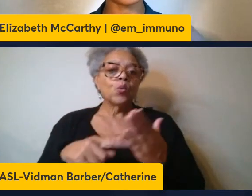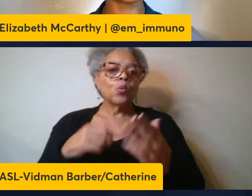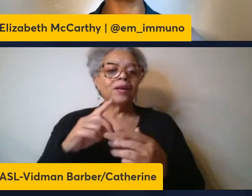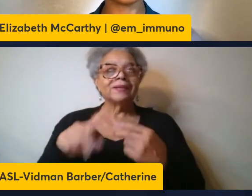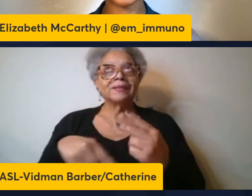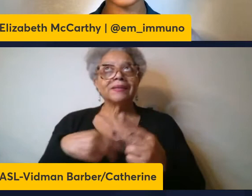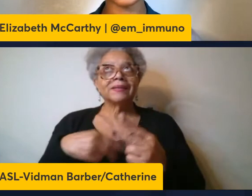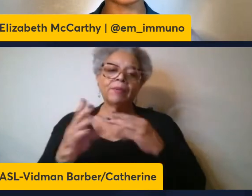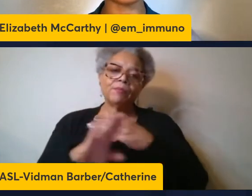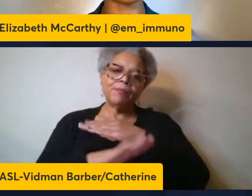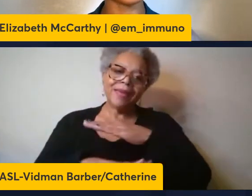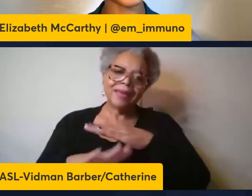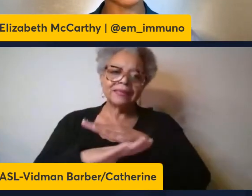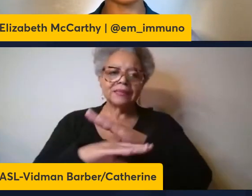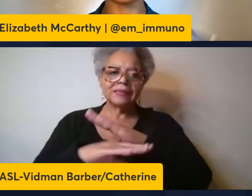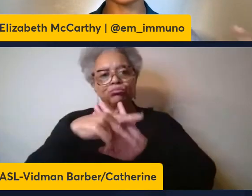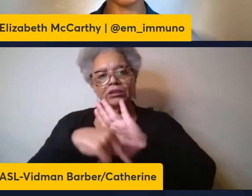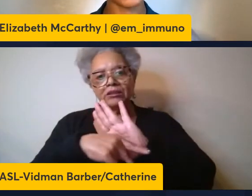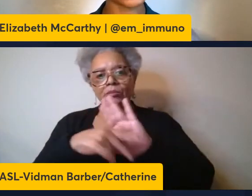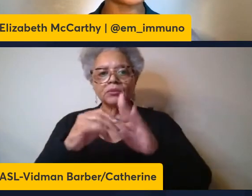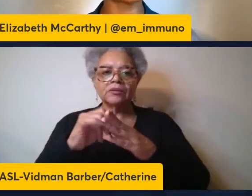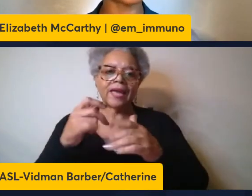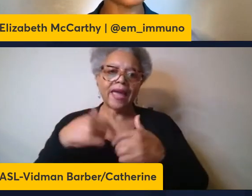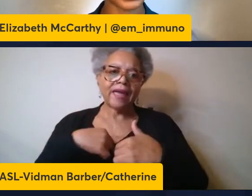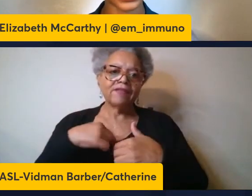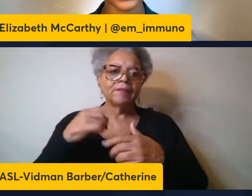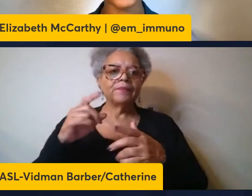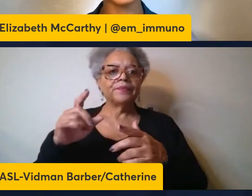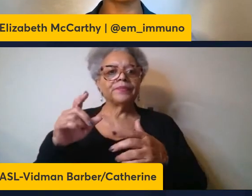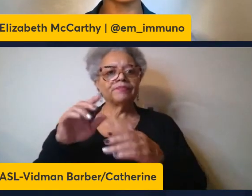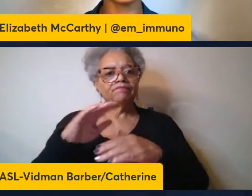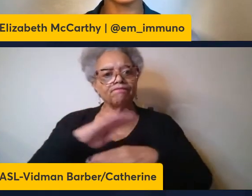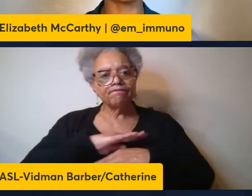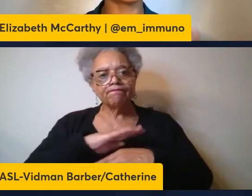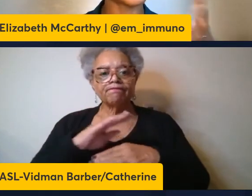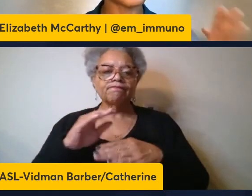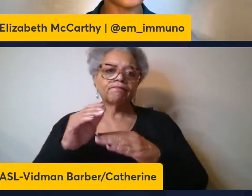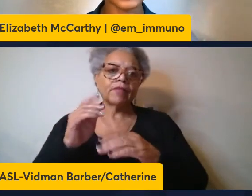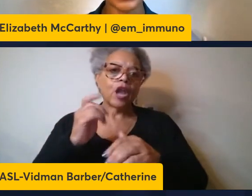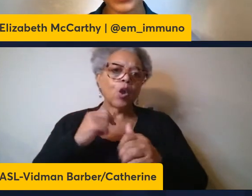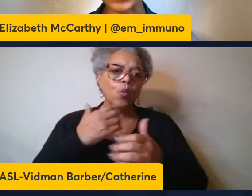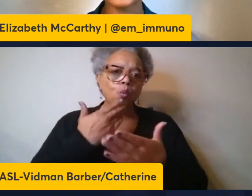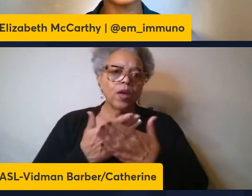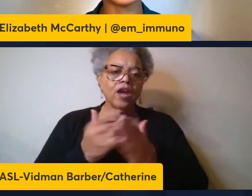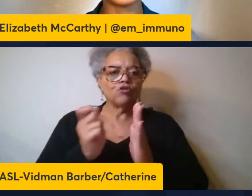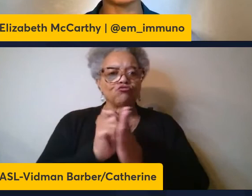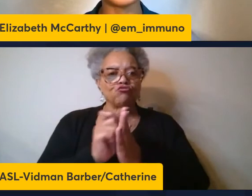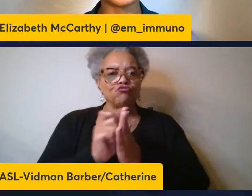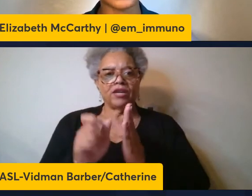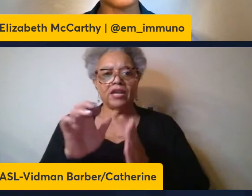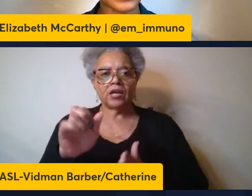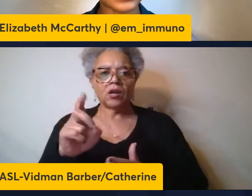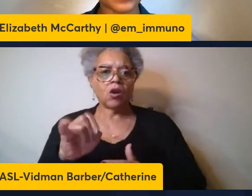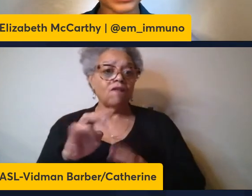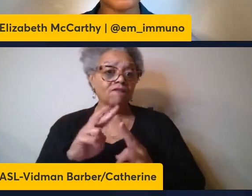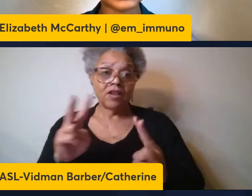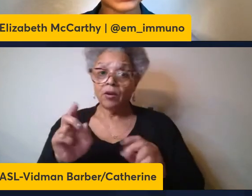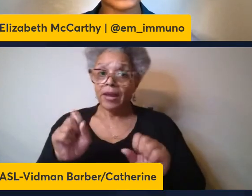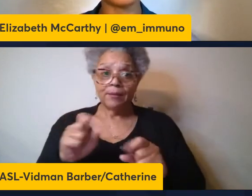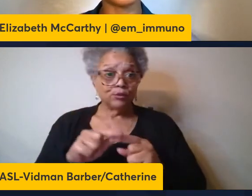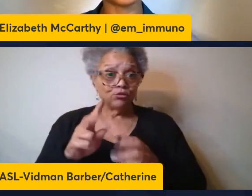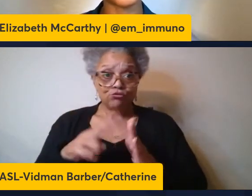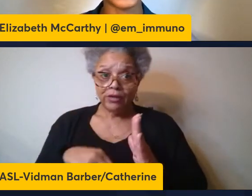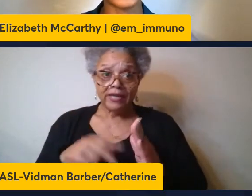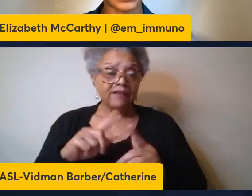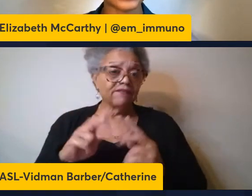basic principles to sort of have the most efficient and well-written code. It's very readable. And so I would highly recommend